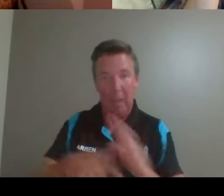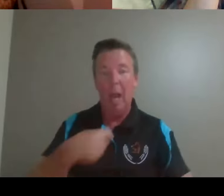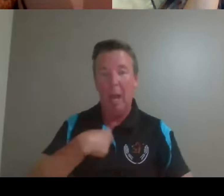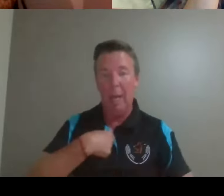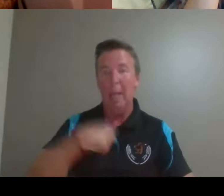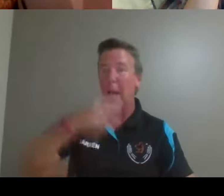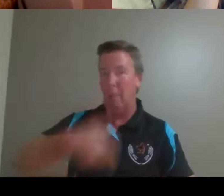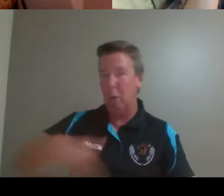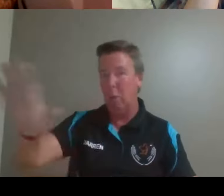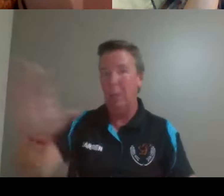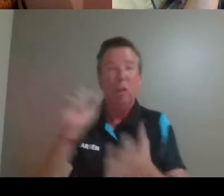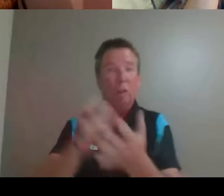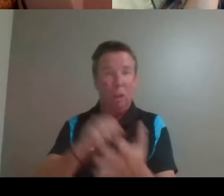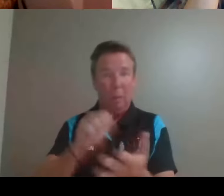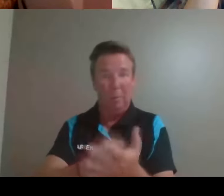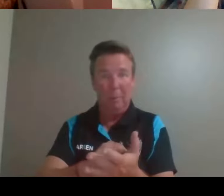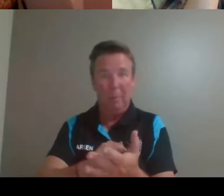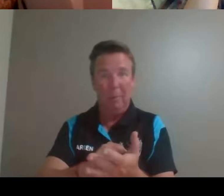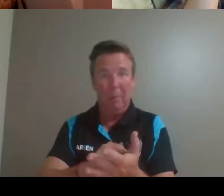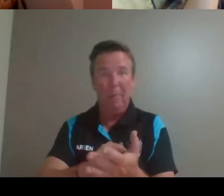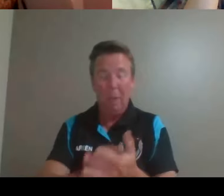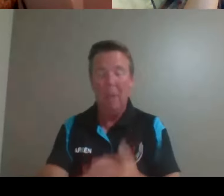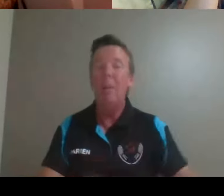time. I am going to the shops.